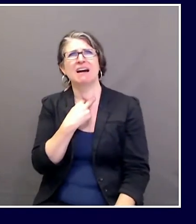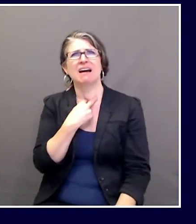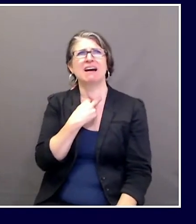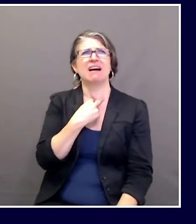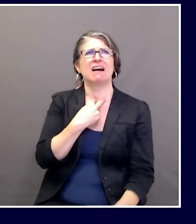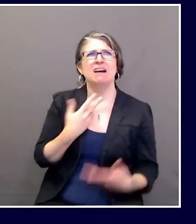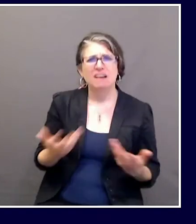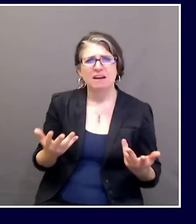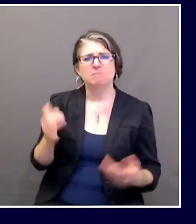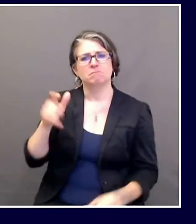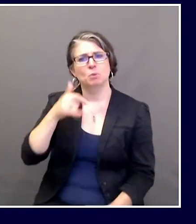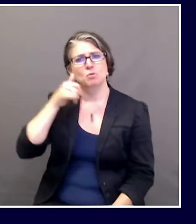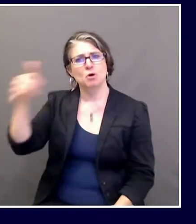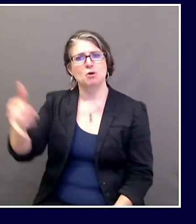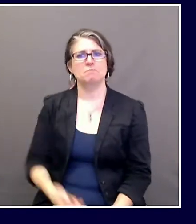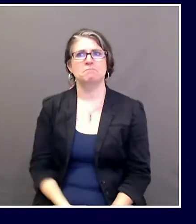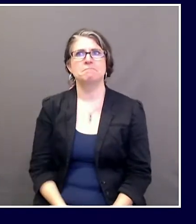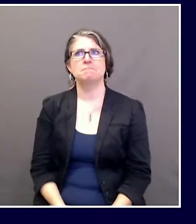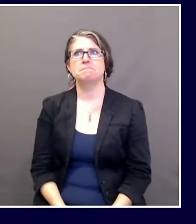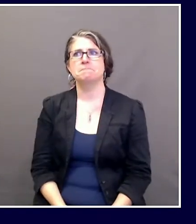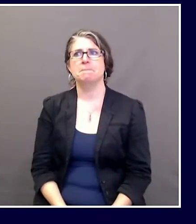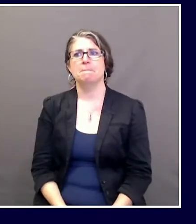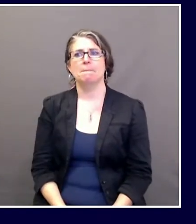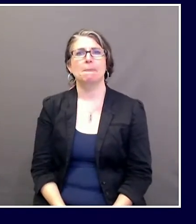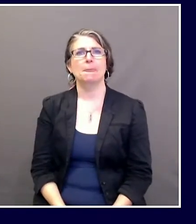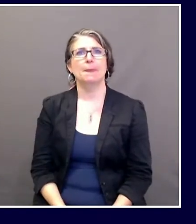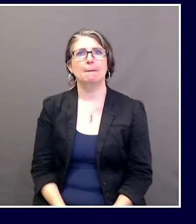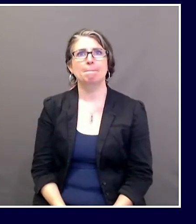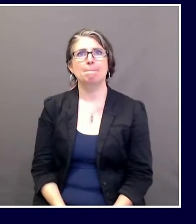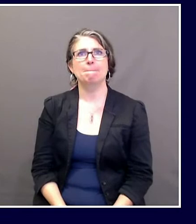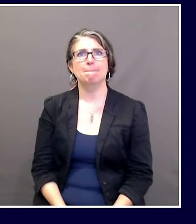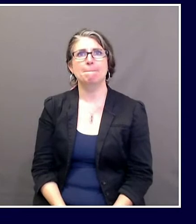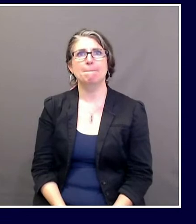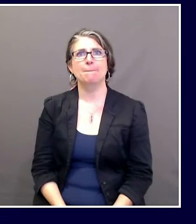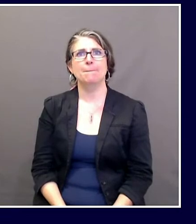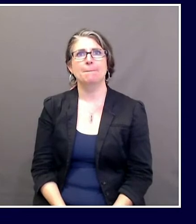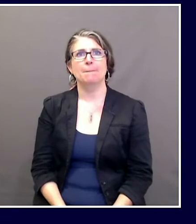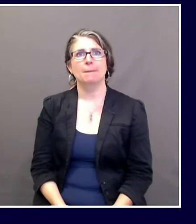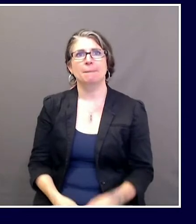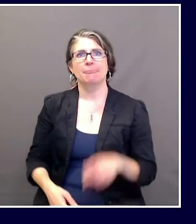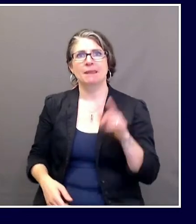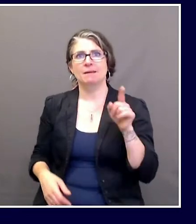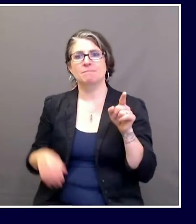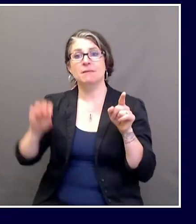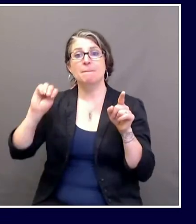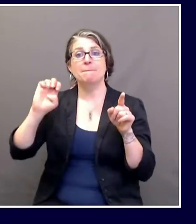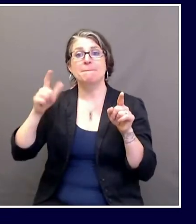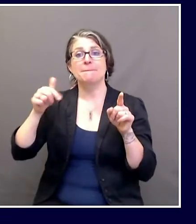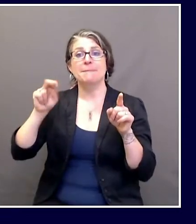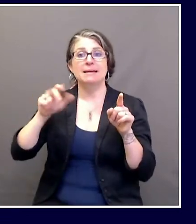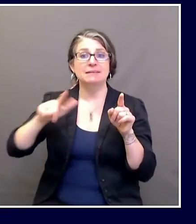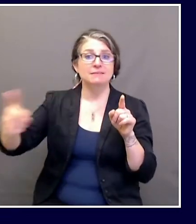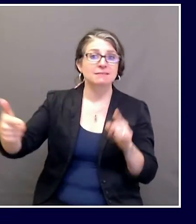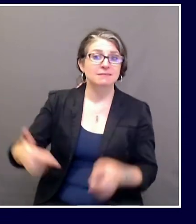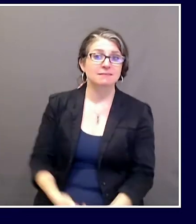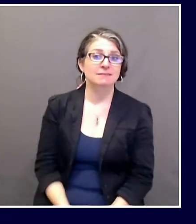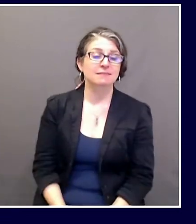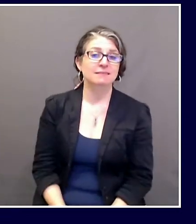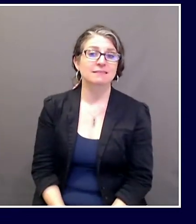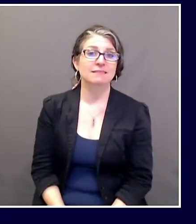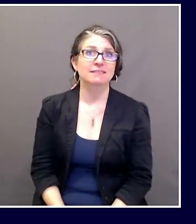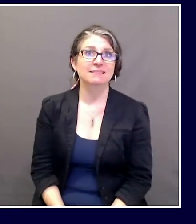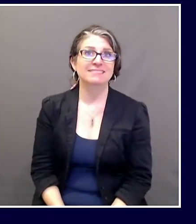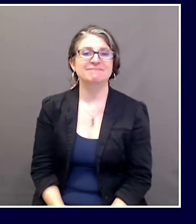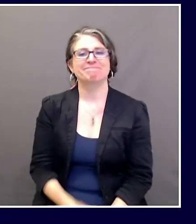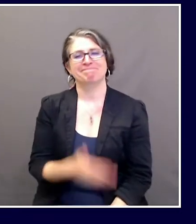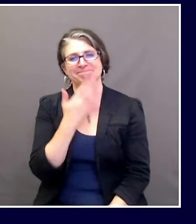Thank you so much. Thanks, Patrick. Over to Megan at WMTW next. Thanks for taking my